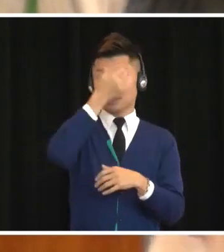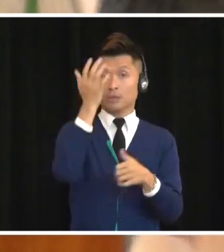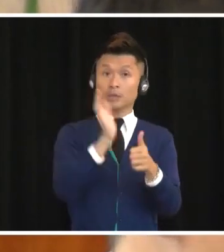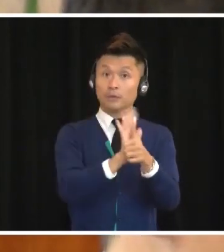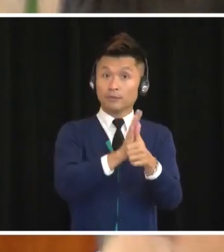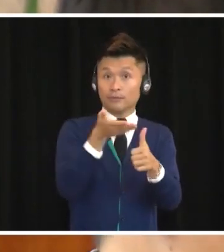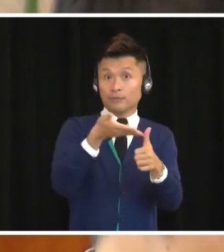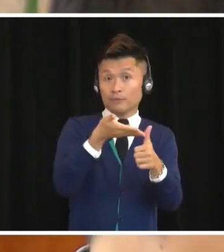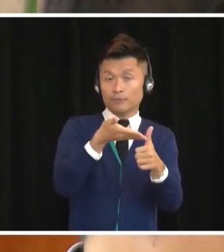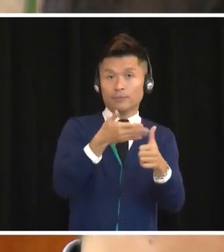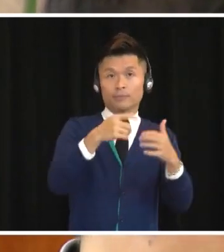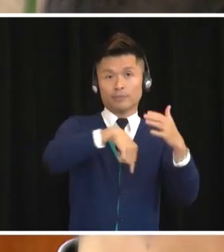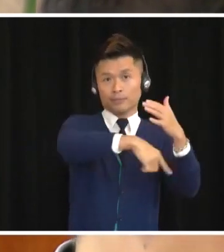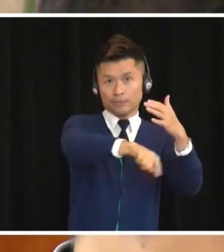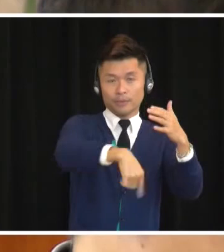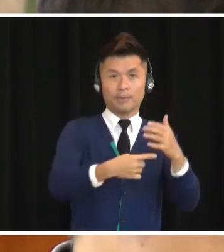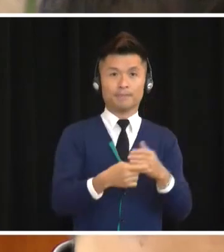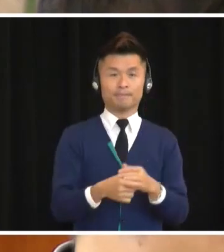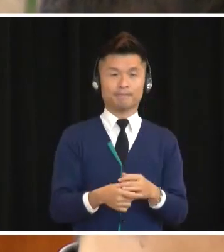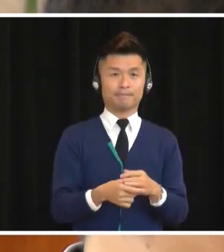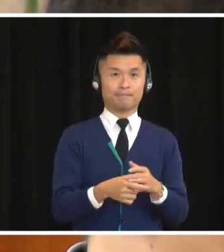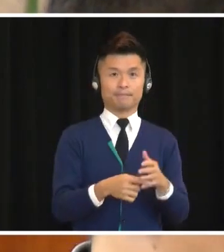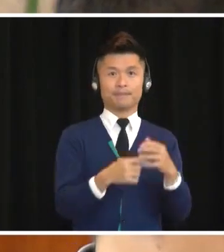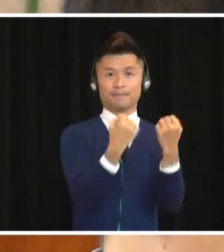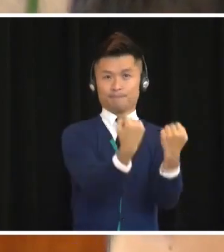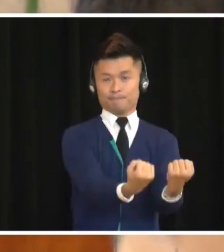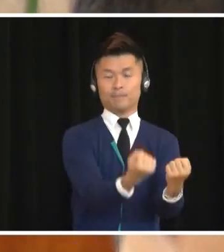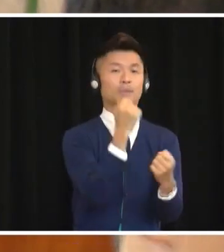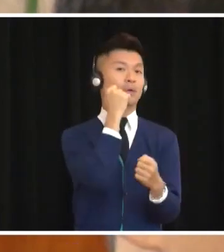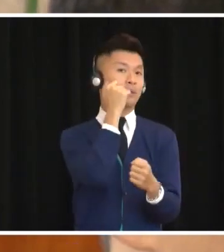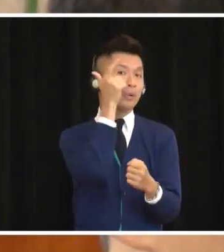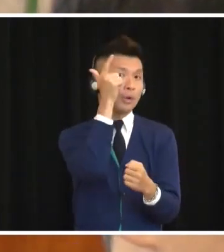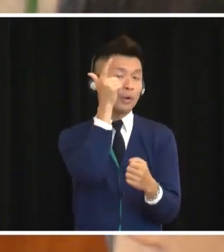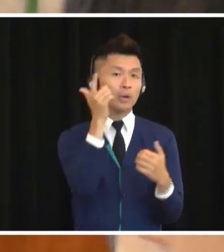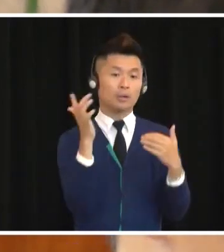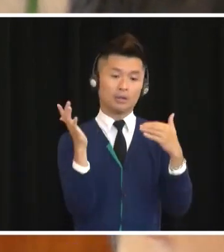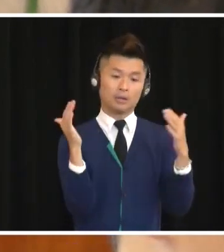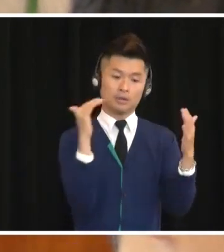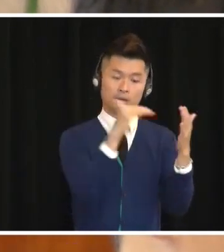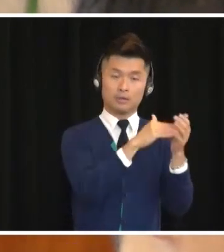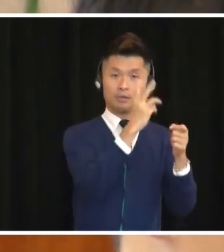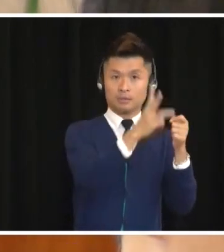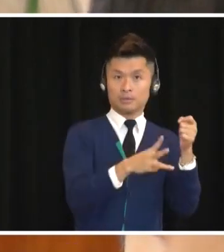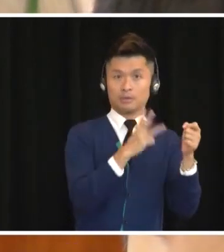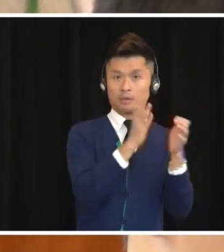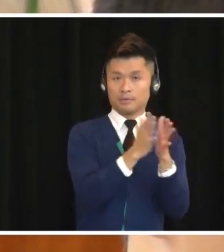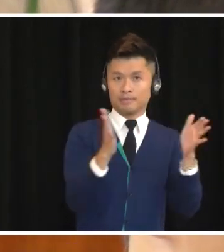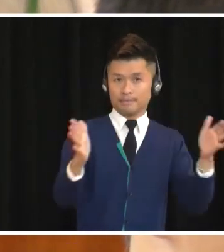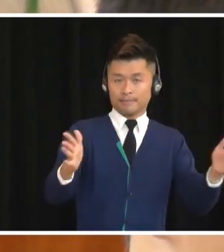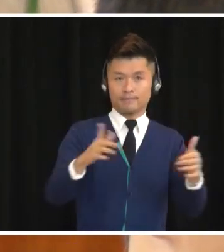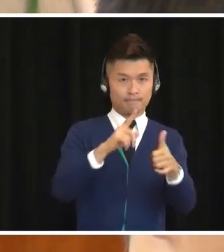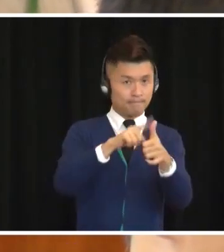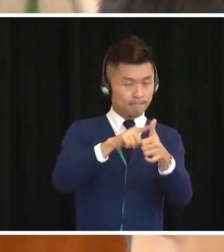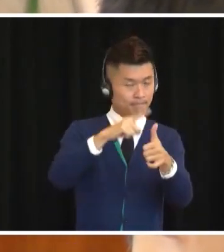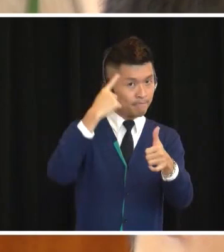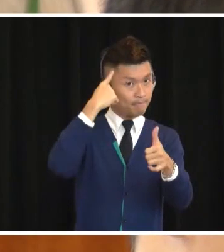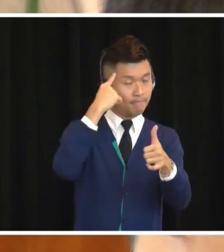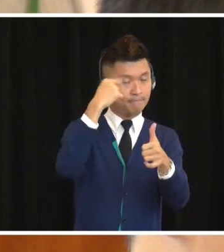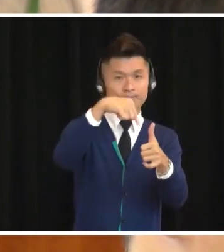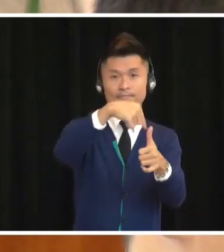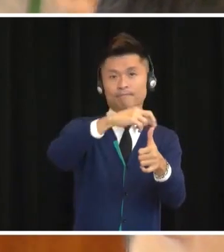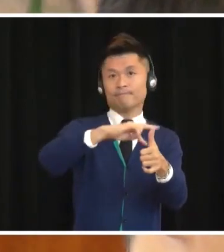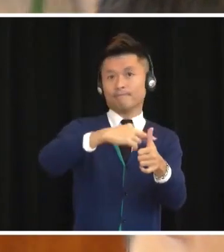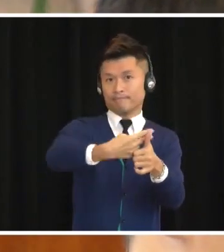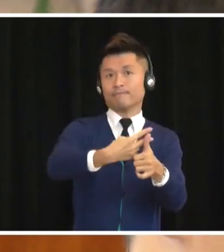the child to a correctional institution. for 6 months to 3 years